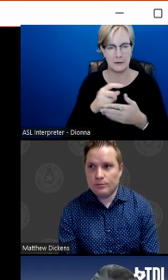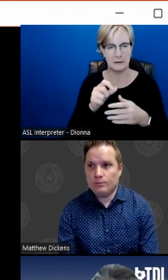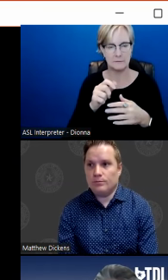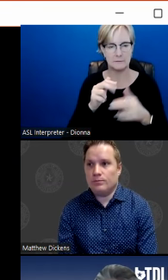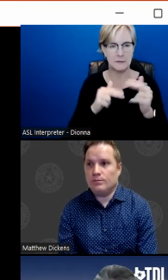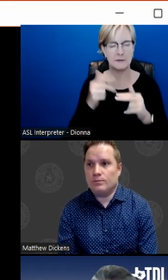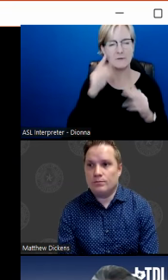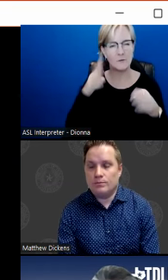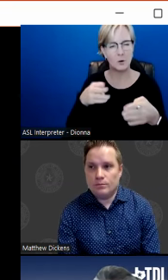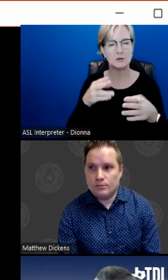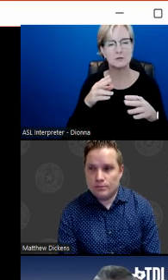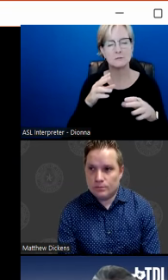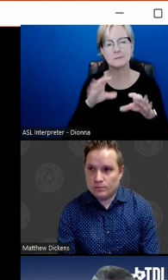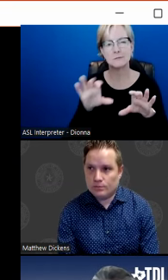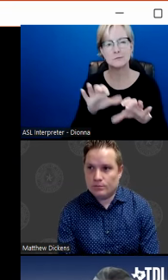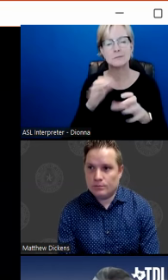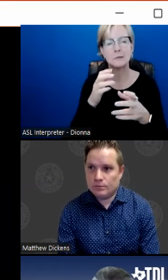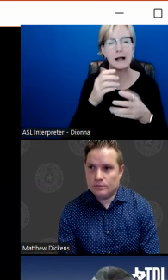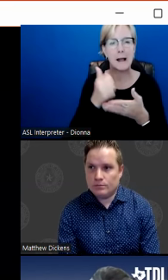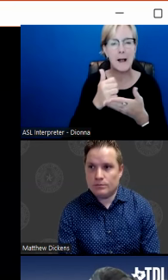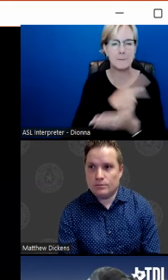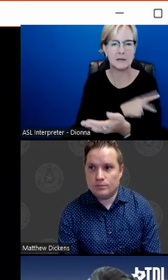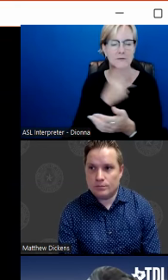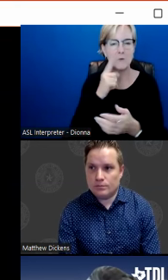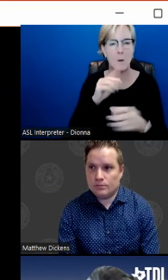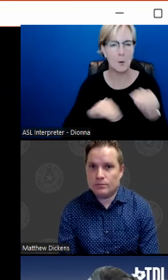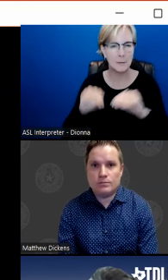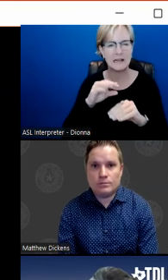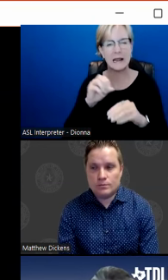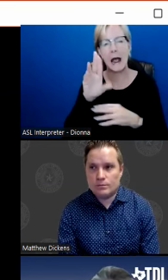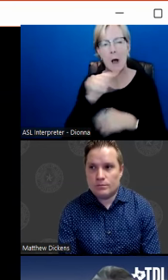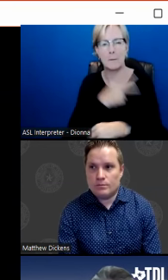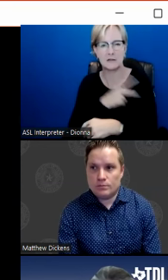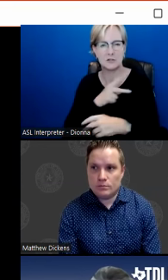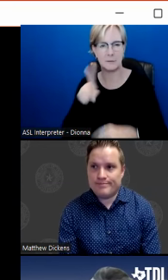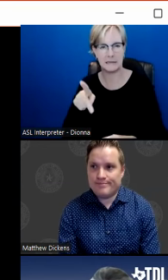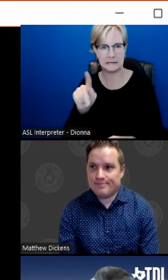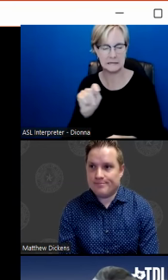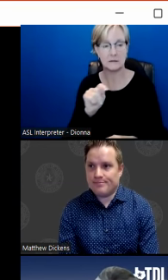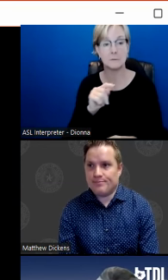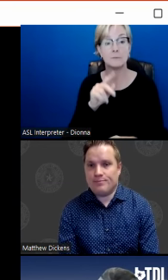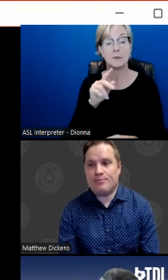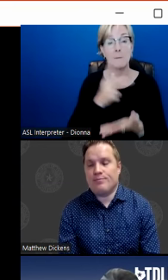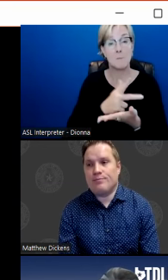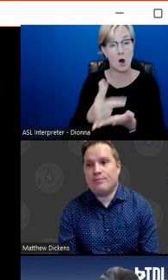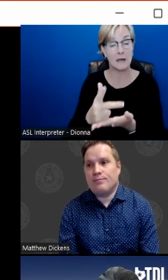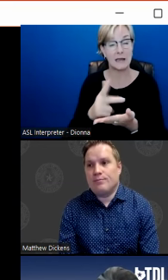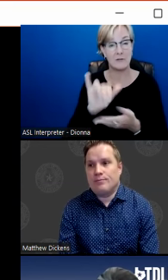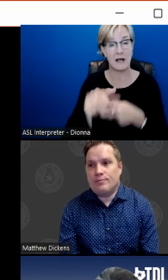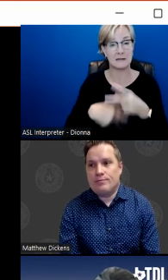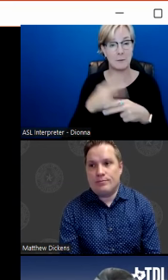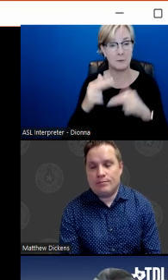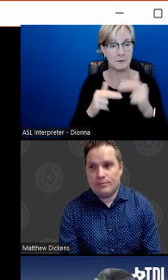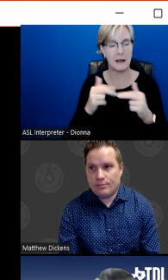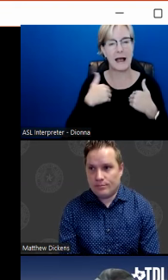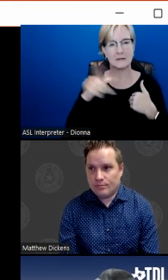focused on treating conditions that affect mobility and outpatient physical therapy. Parking provided for these types of facilities gets